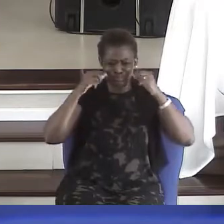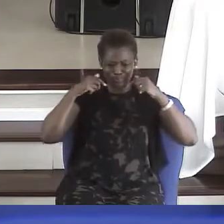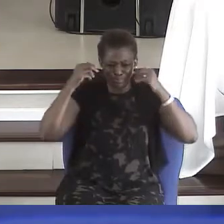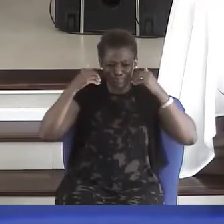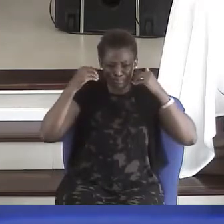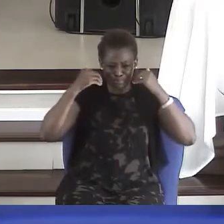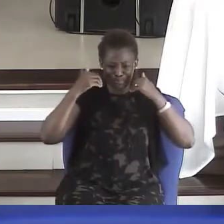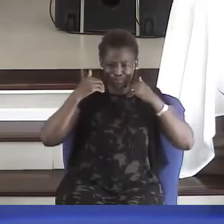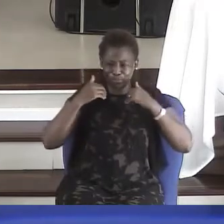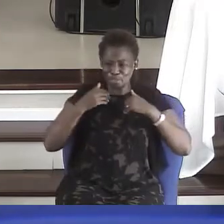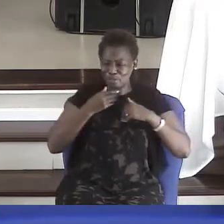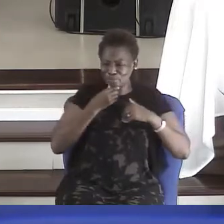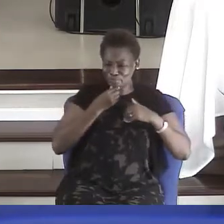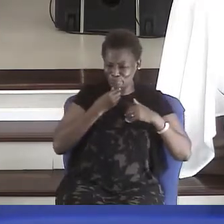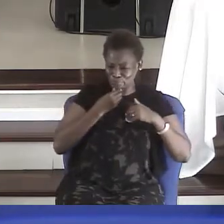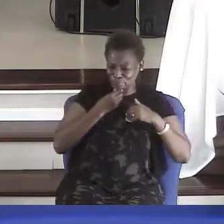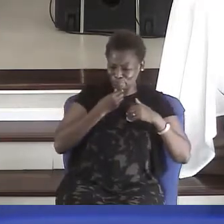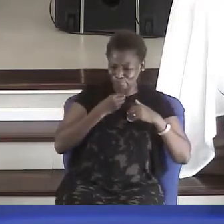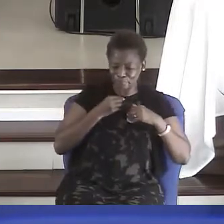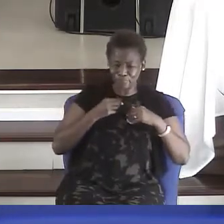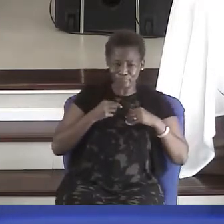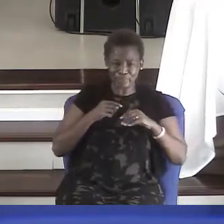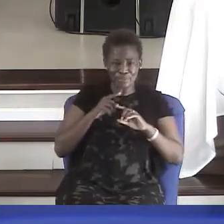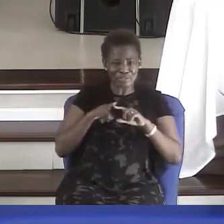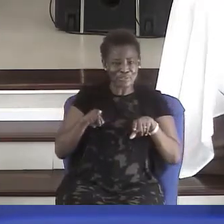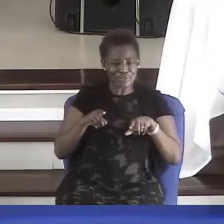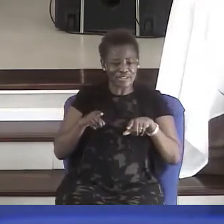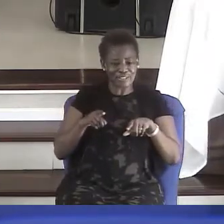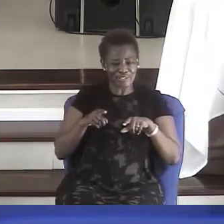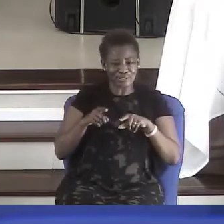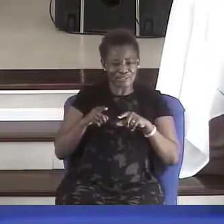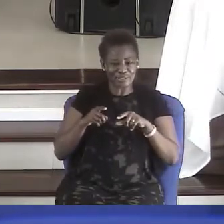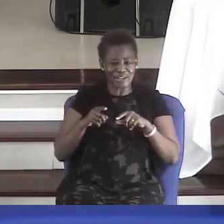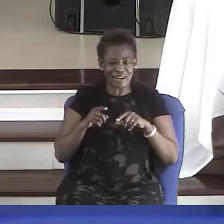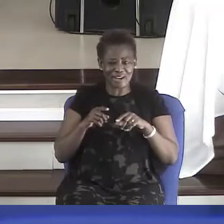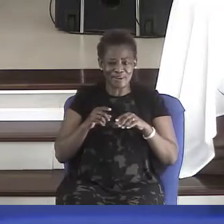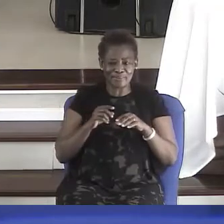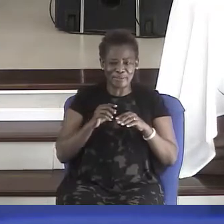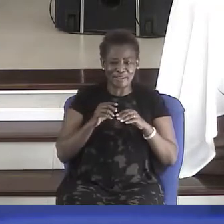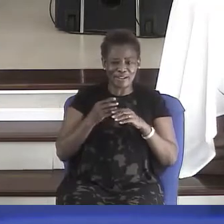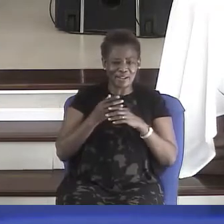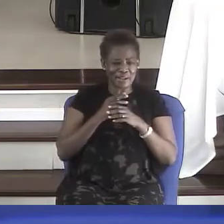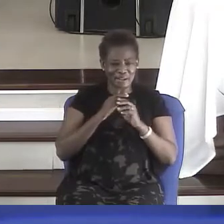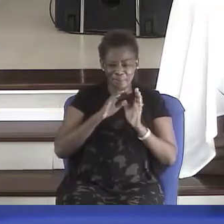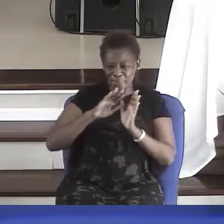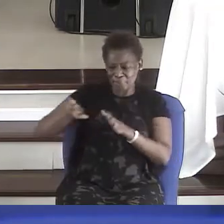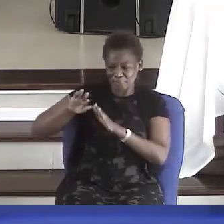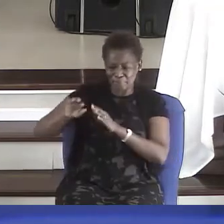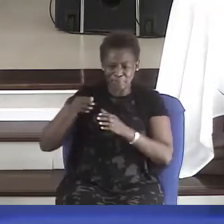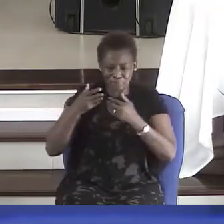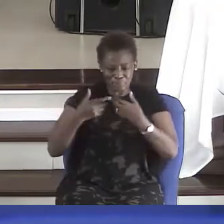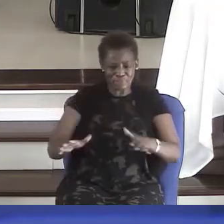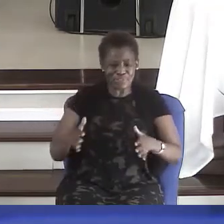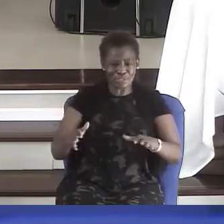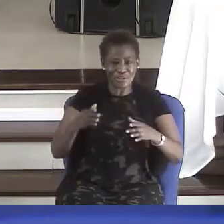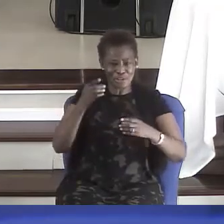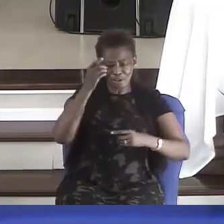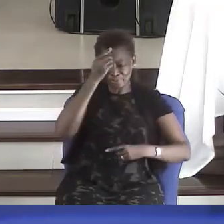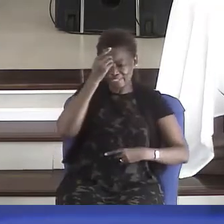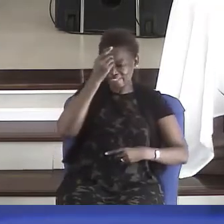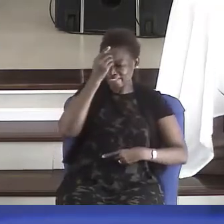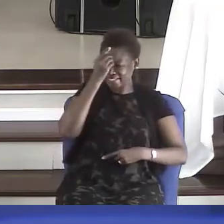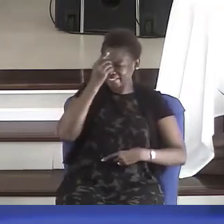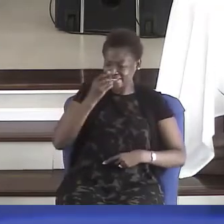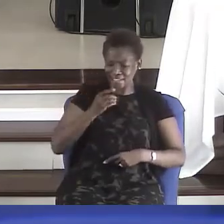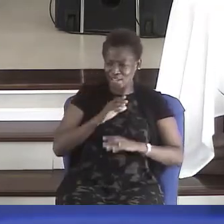Please don't watch my belly up here. I'm working hard with Elder Core. You notice both of us